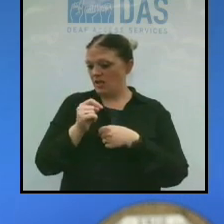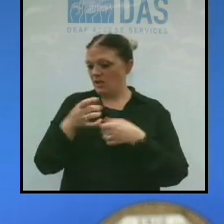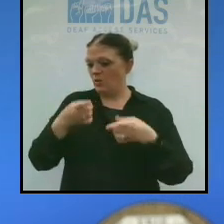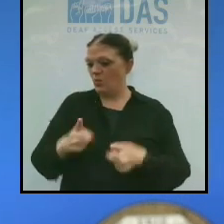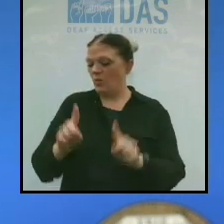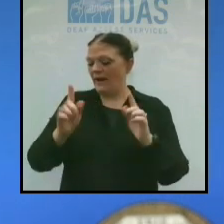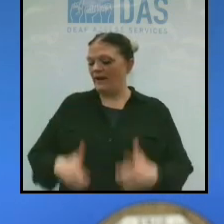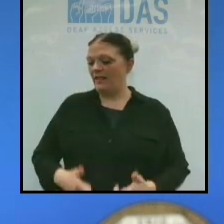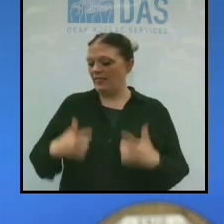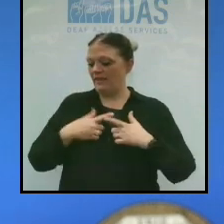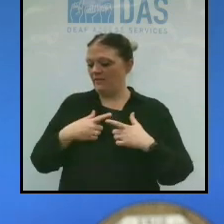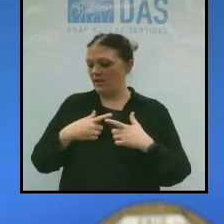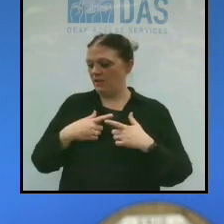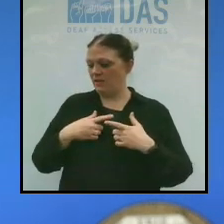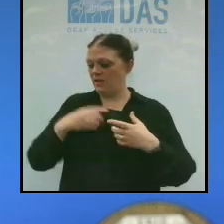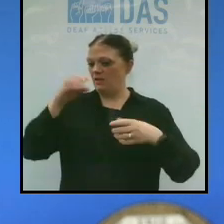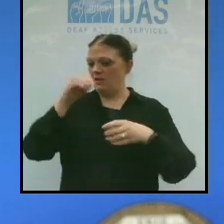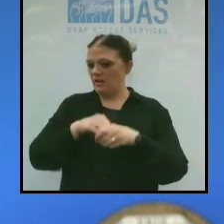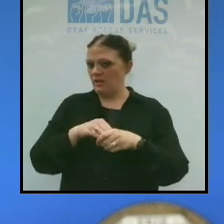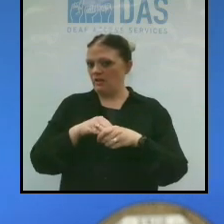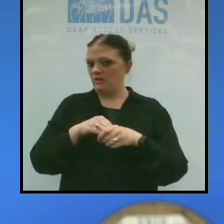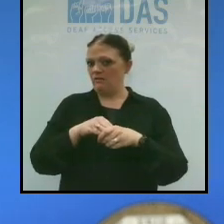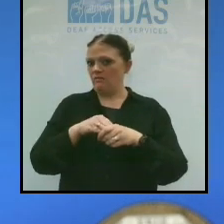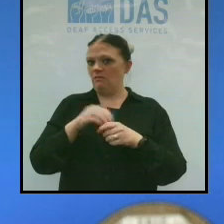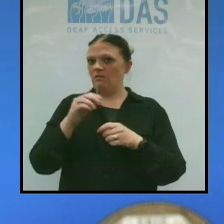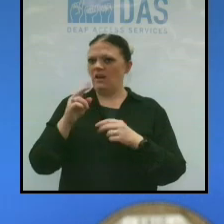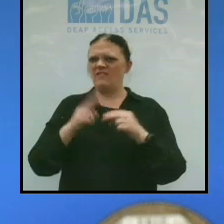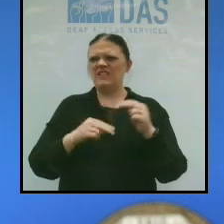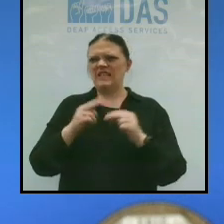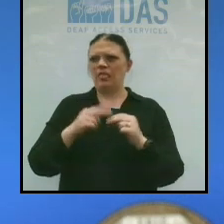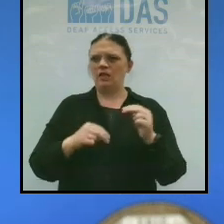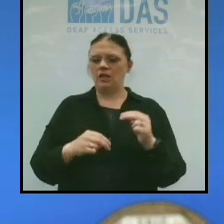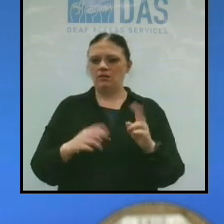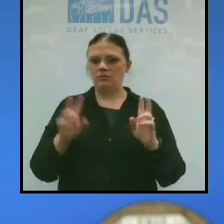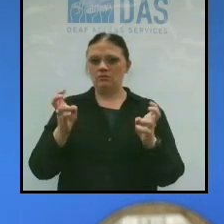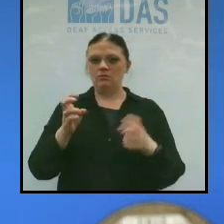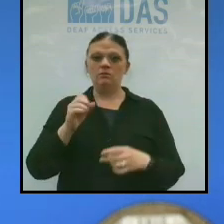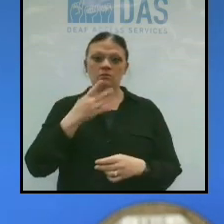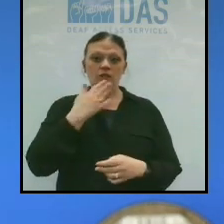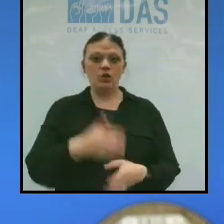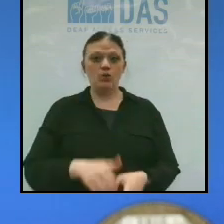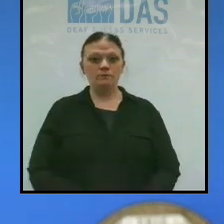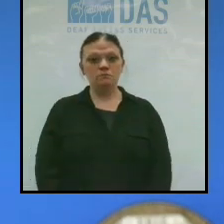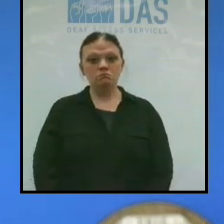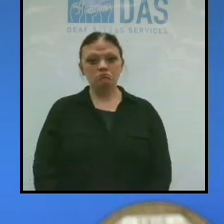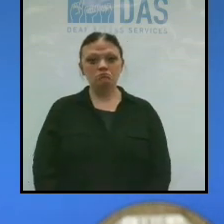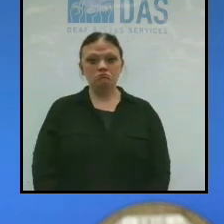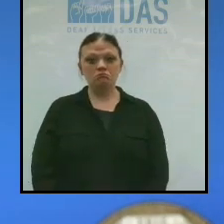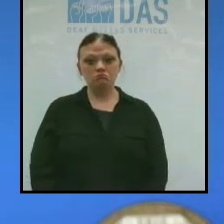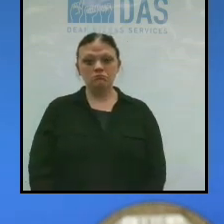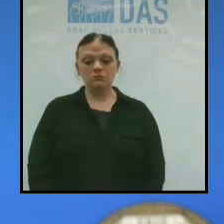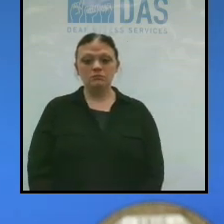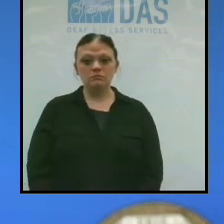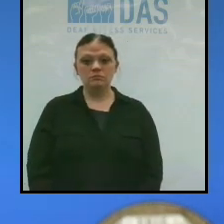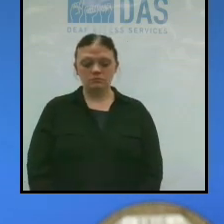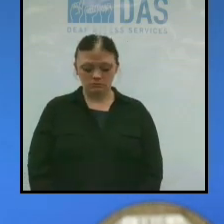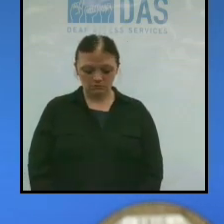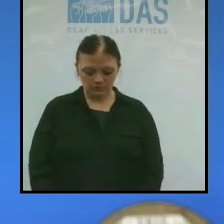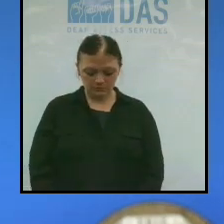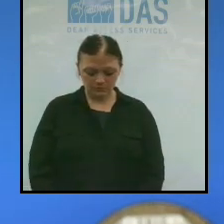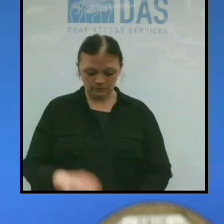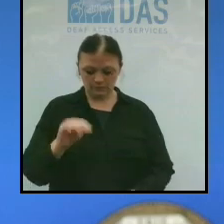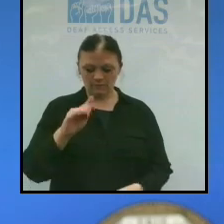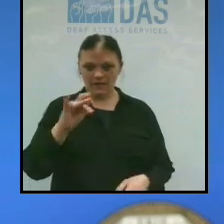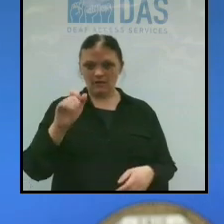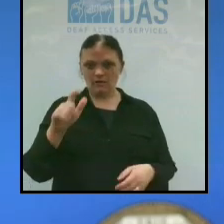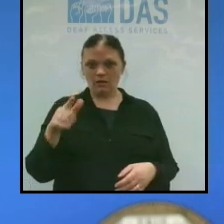living in a facility. Correct. Thank you. You're welcome. Michael Mroziak, I think you're